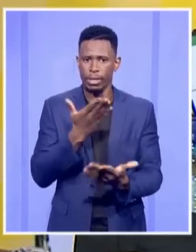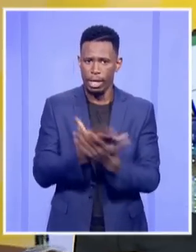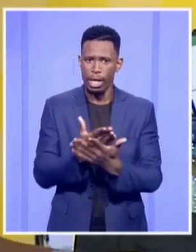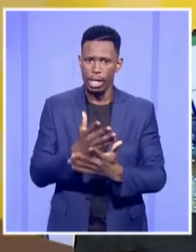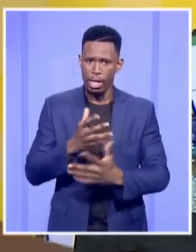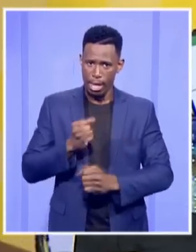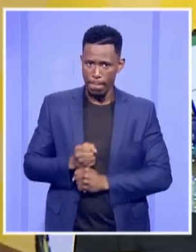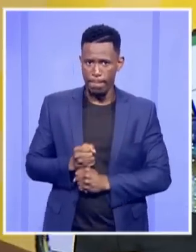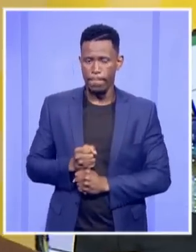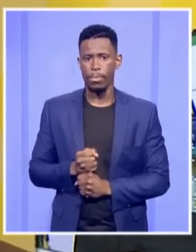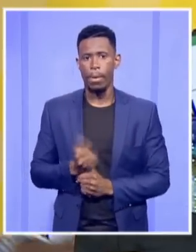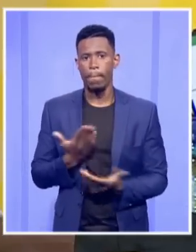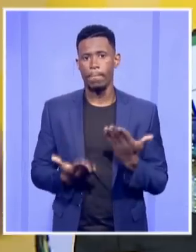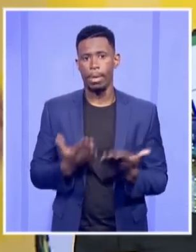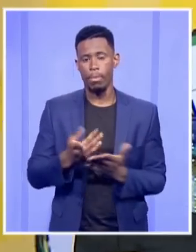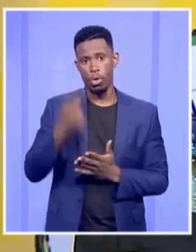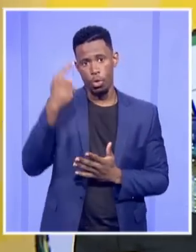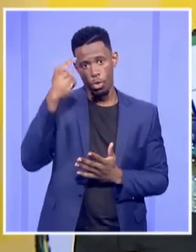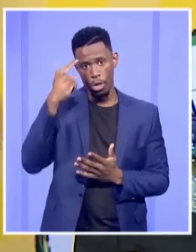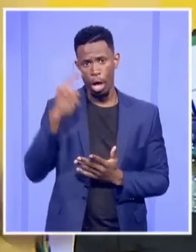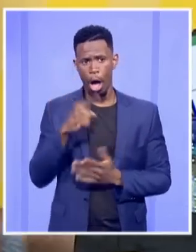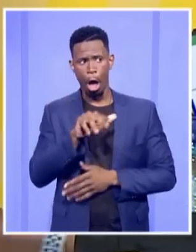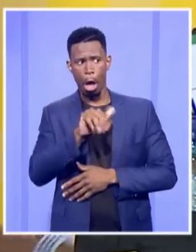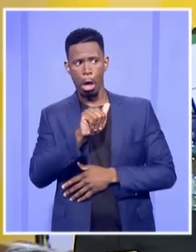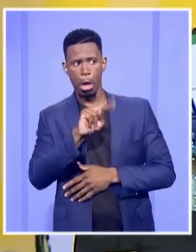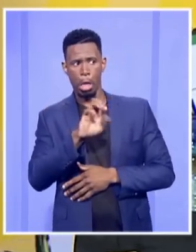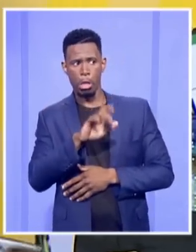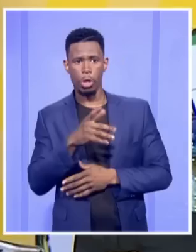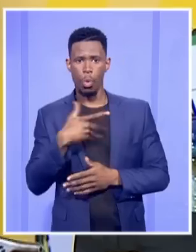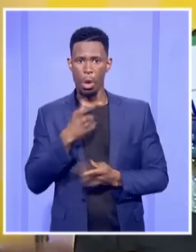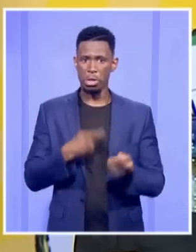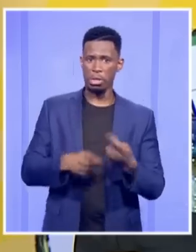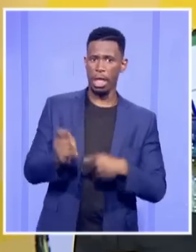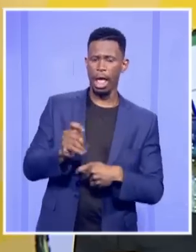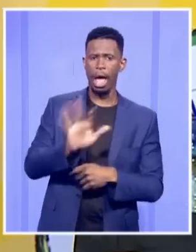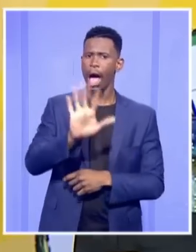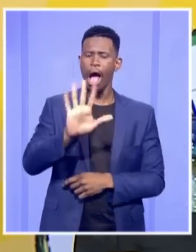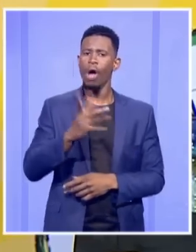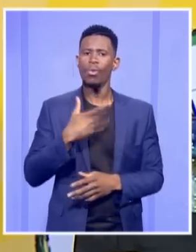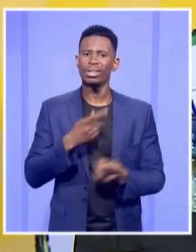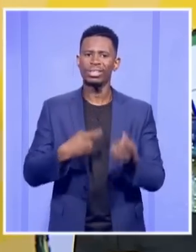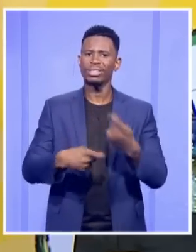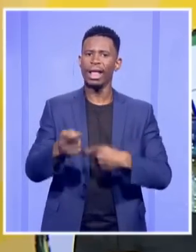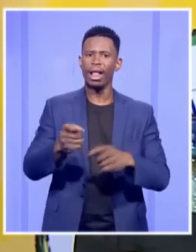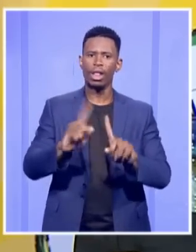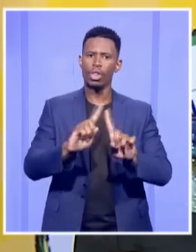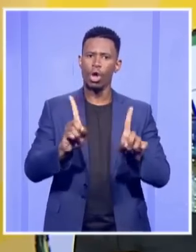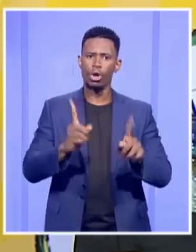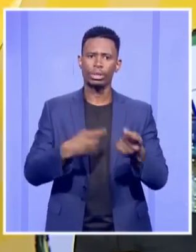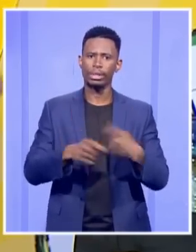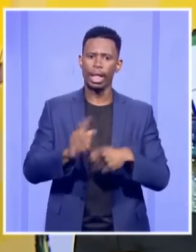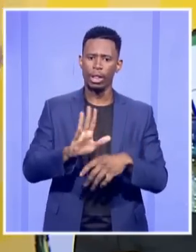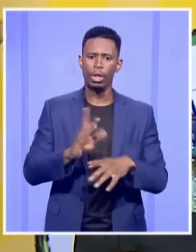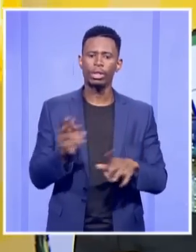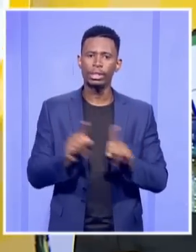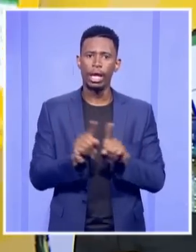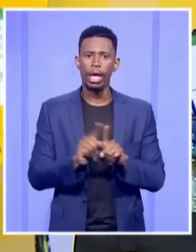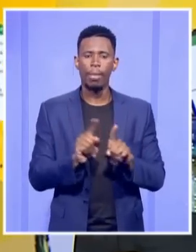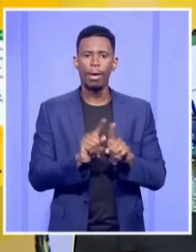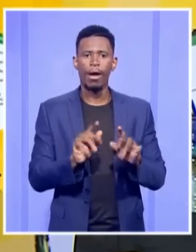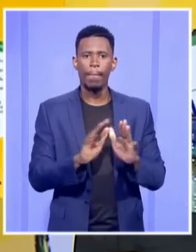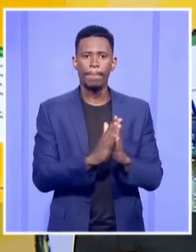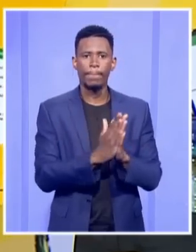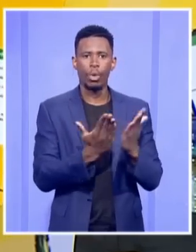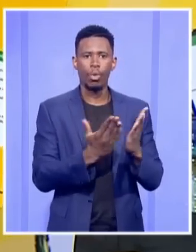Because maybe you thought the ANC wanted to do something else. We just wanted to do these books. We also wanted to do these files so that we can write